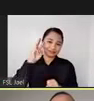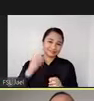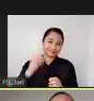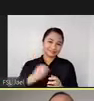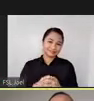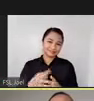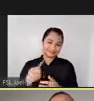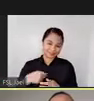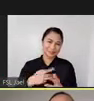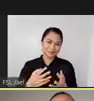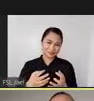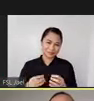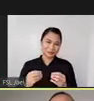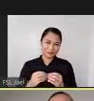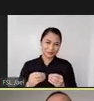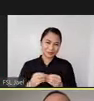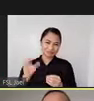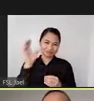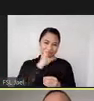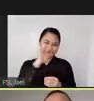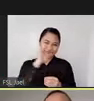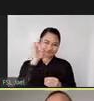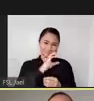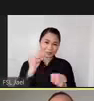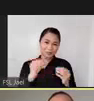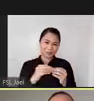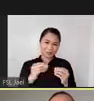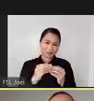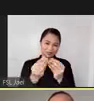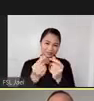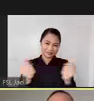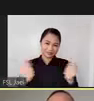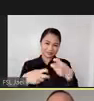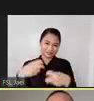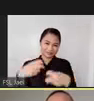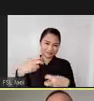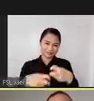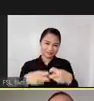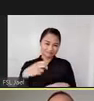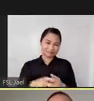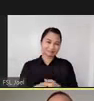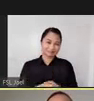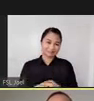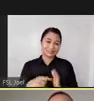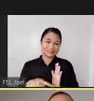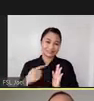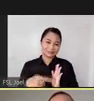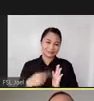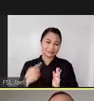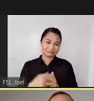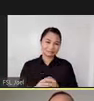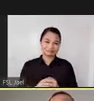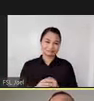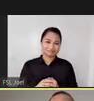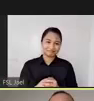head, but thousands of miles above it. In this case, the sun. Ang araw pala yung solution,